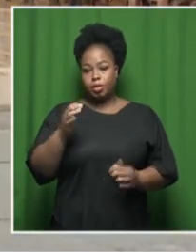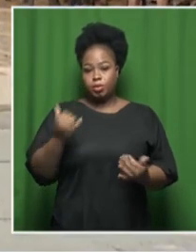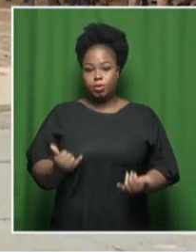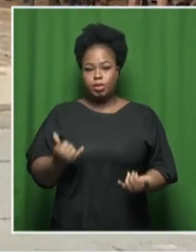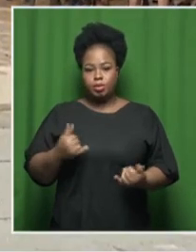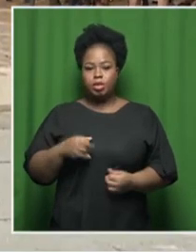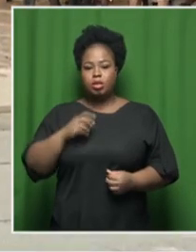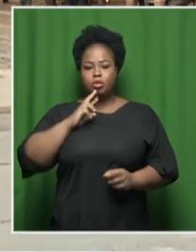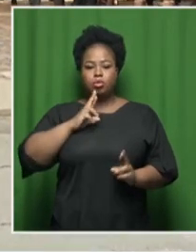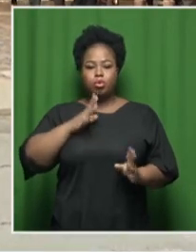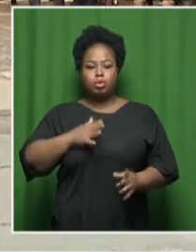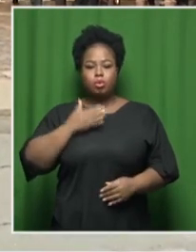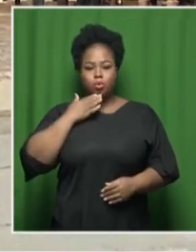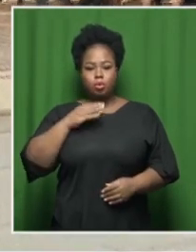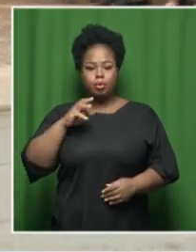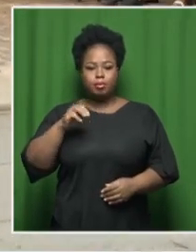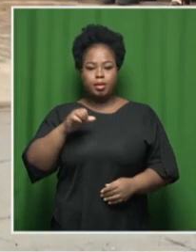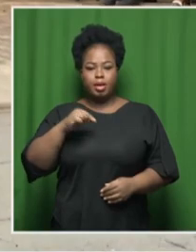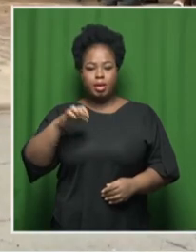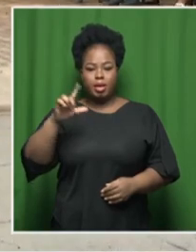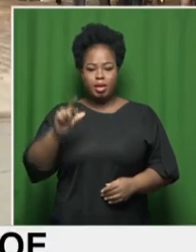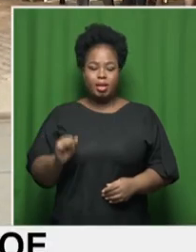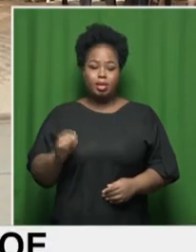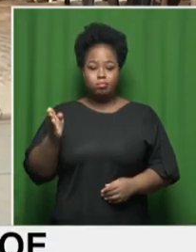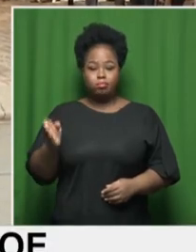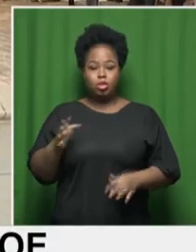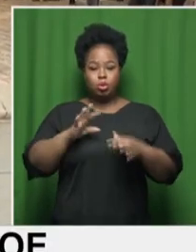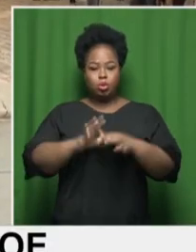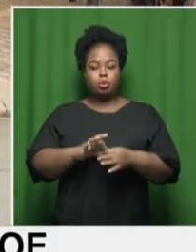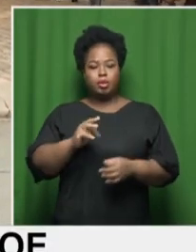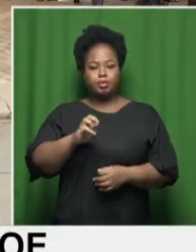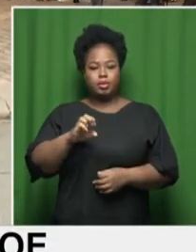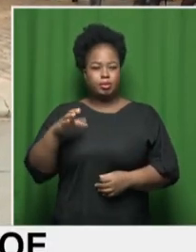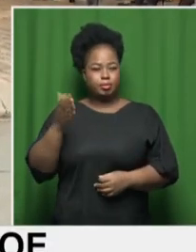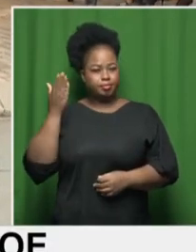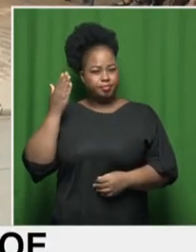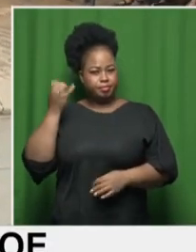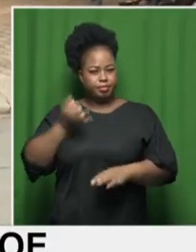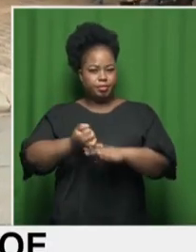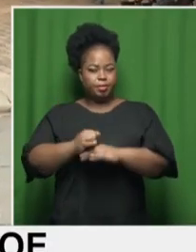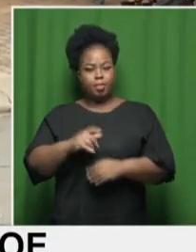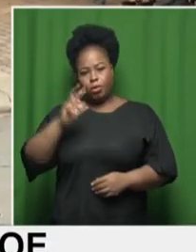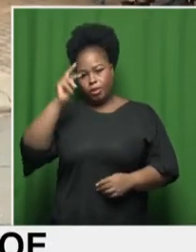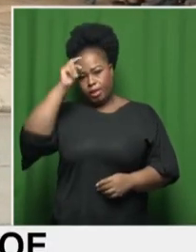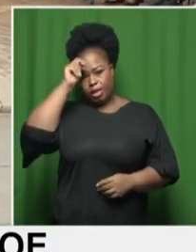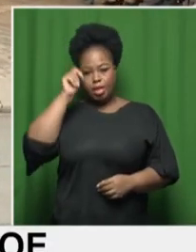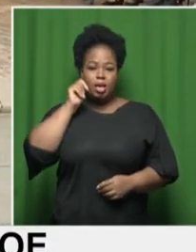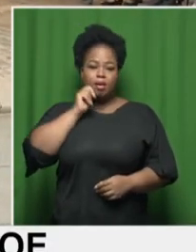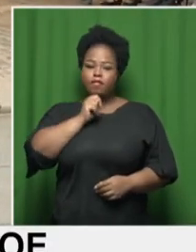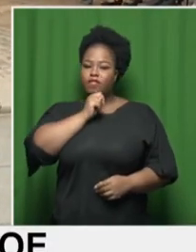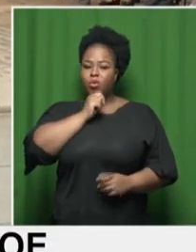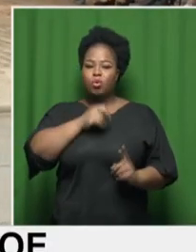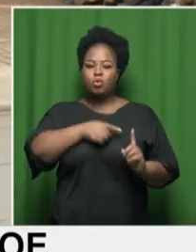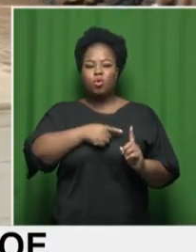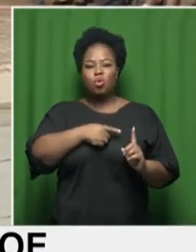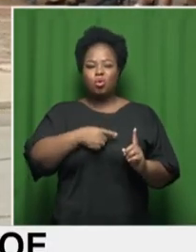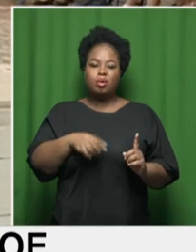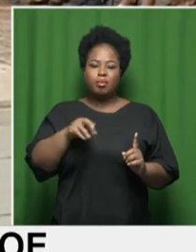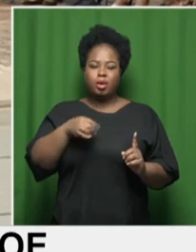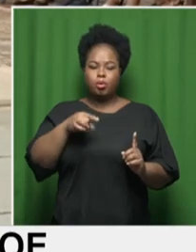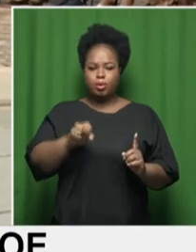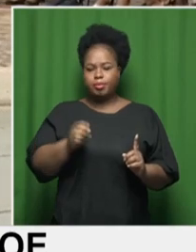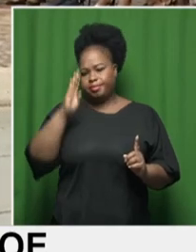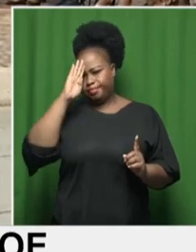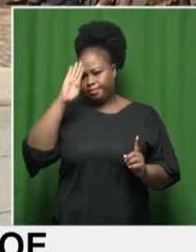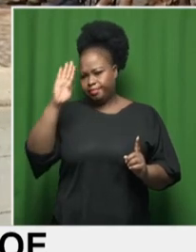to our reporter Makgala Masiteng, who's at the home of the MEC. Earlier, she spoke to the nephew of Ntate Makgoe. Makgala, a very good